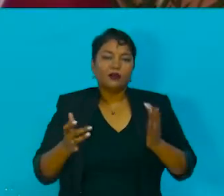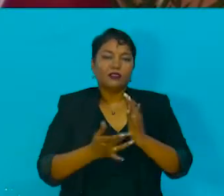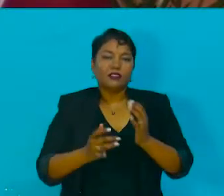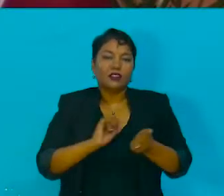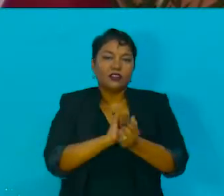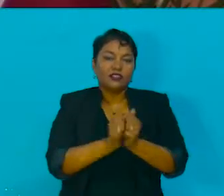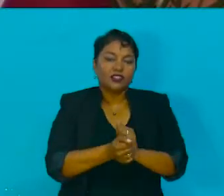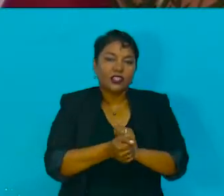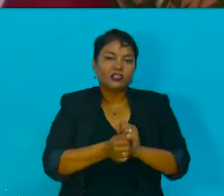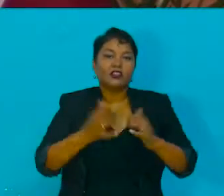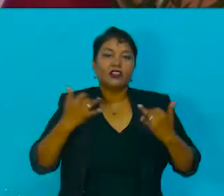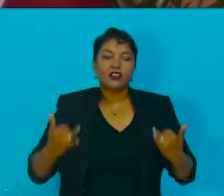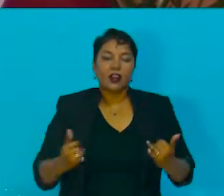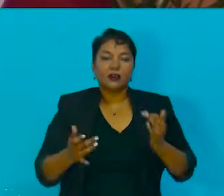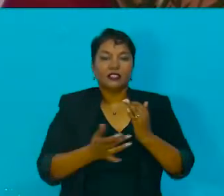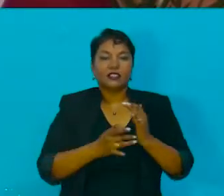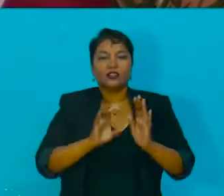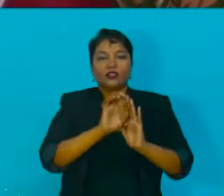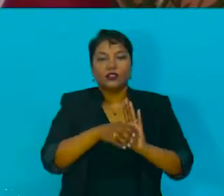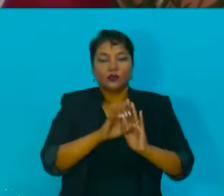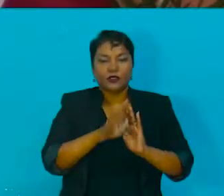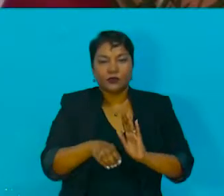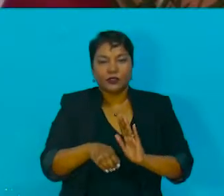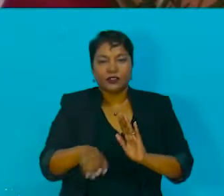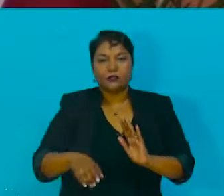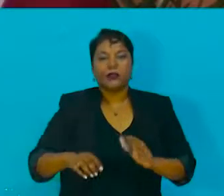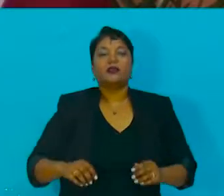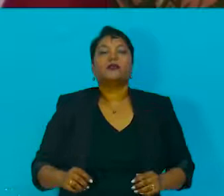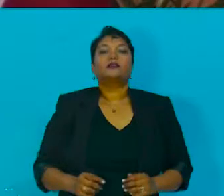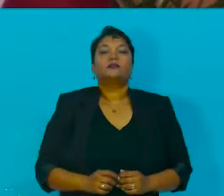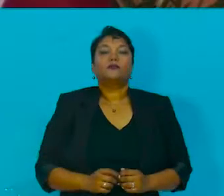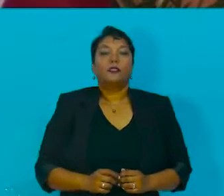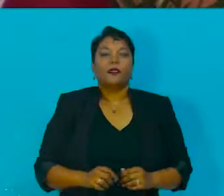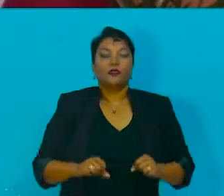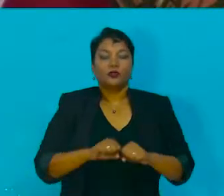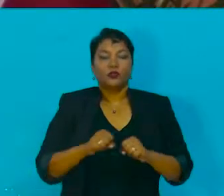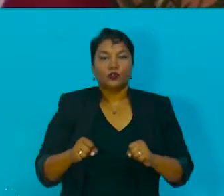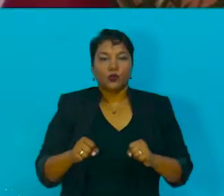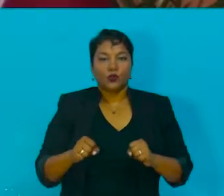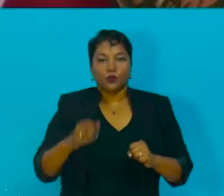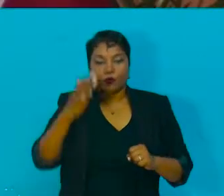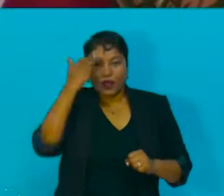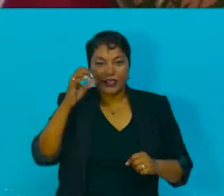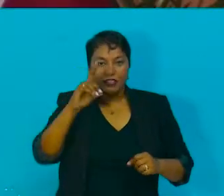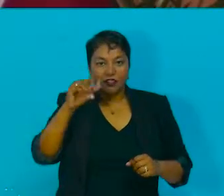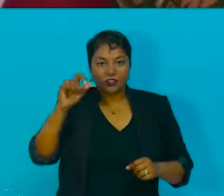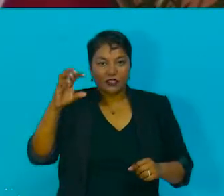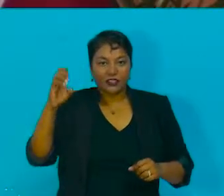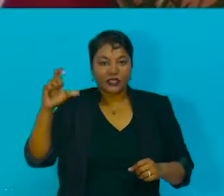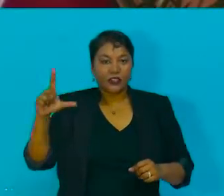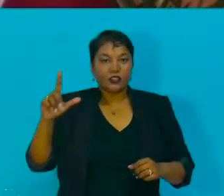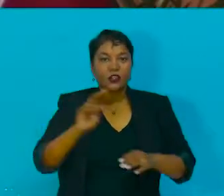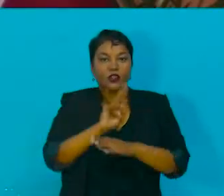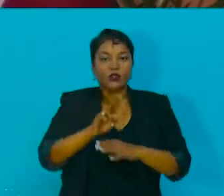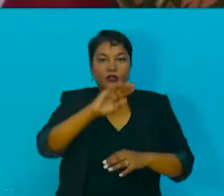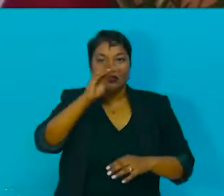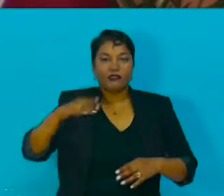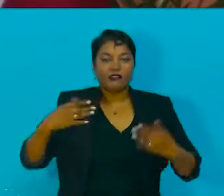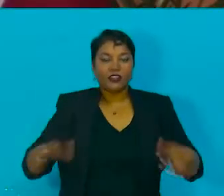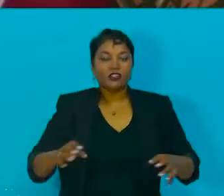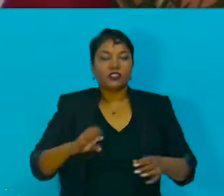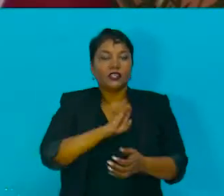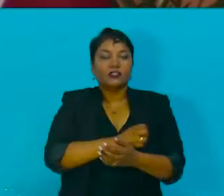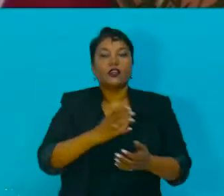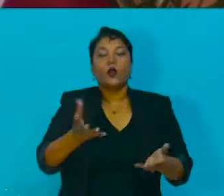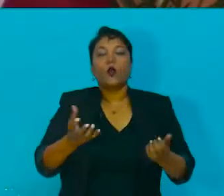10 years. But that was about 5 or 6 years ago, right? And he said, but we did it because we wanted to make a statement. We wanted to have the most energy efficient